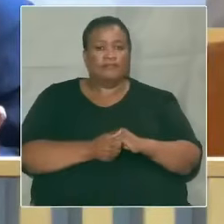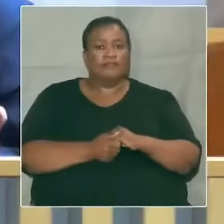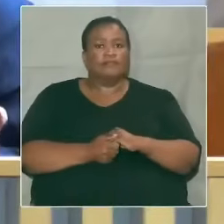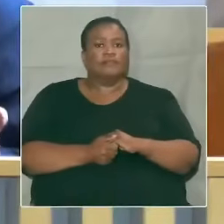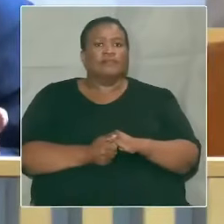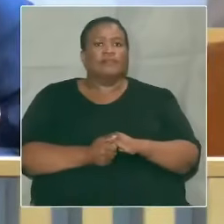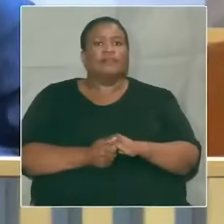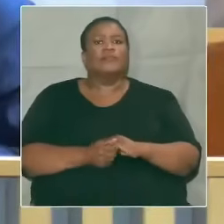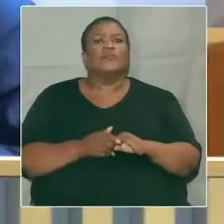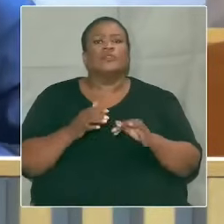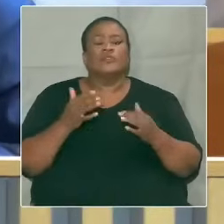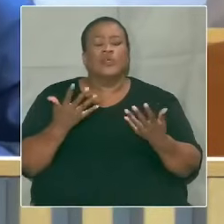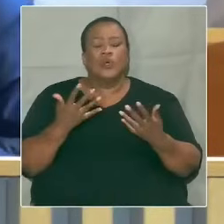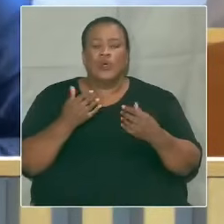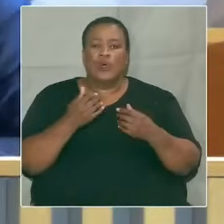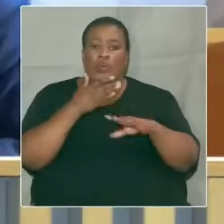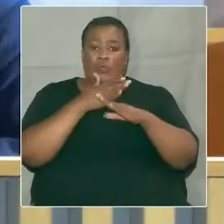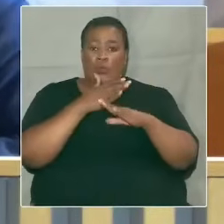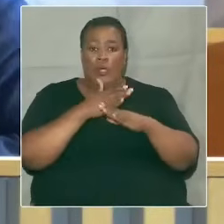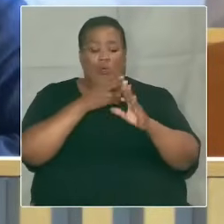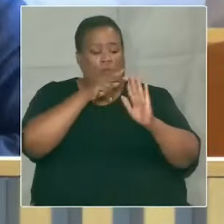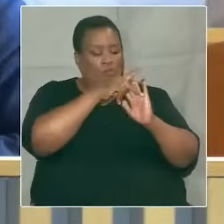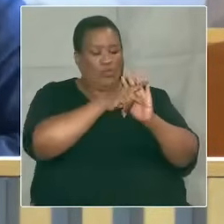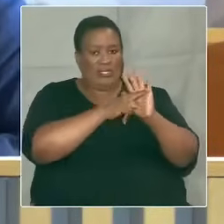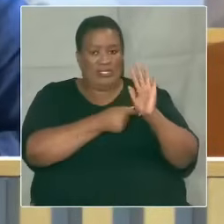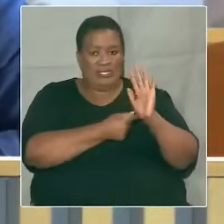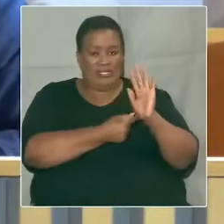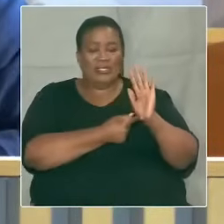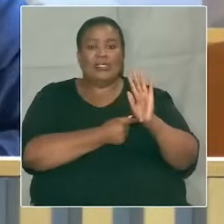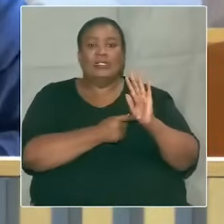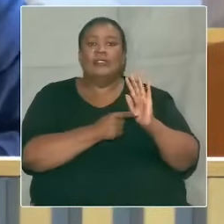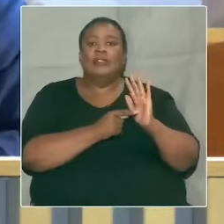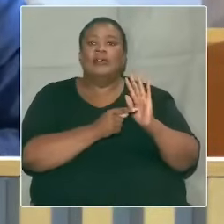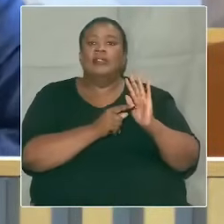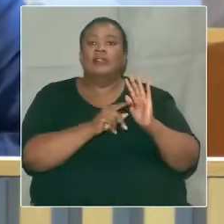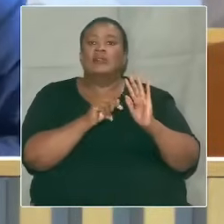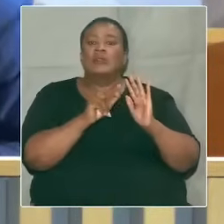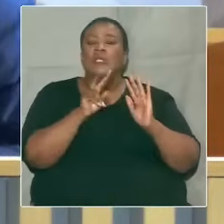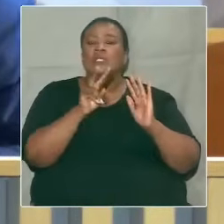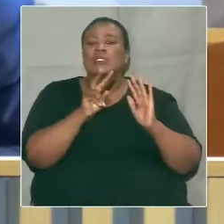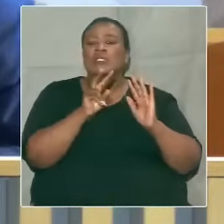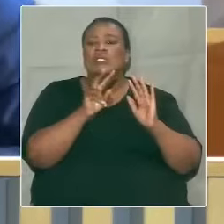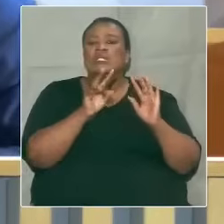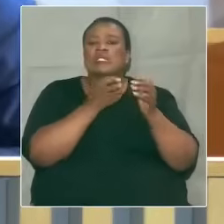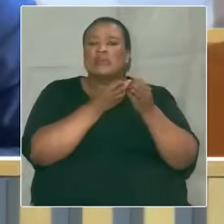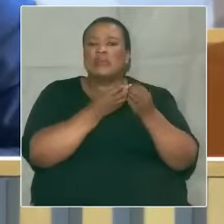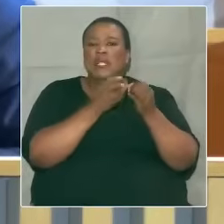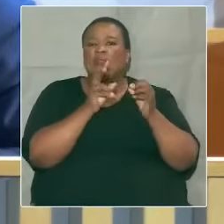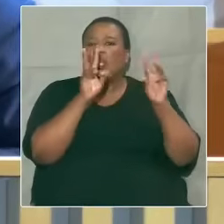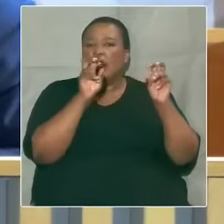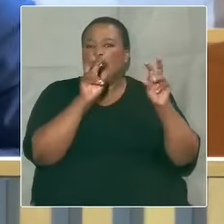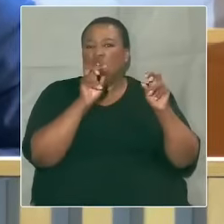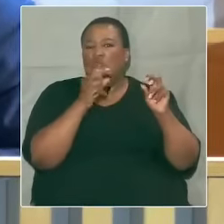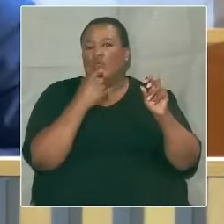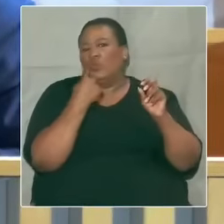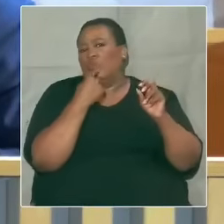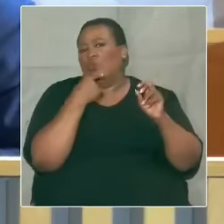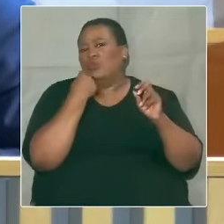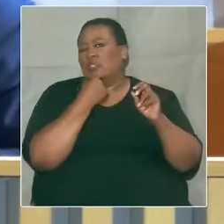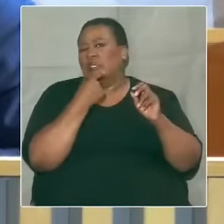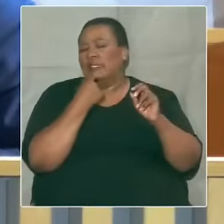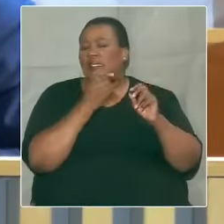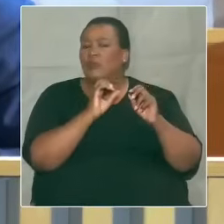When dealing with policy, you touched on something that was issued recently. I actually had a question here